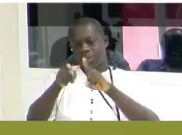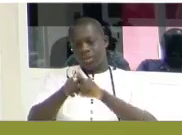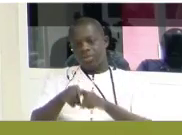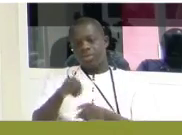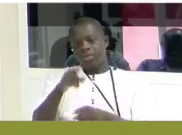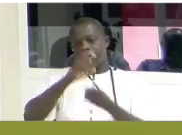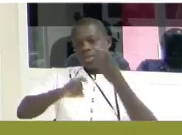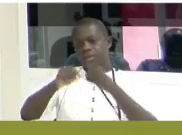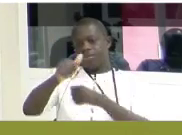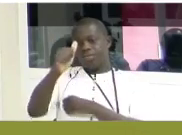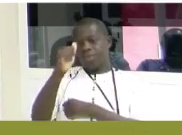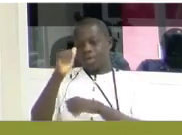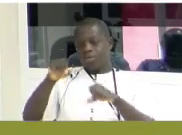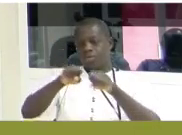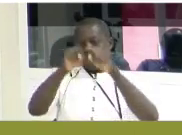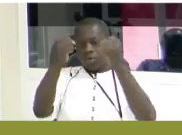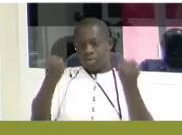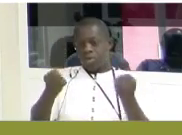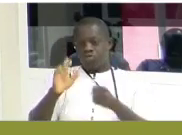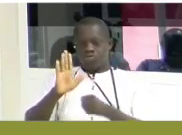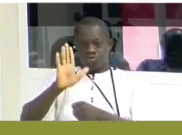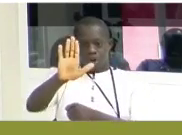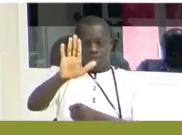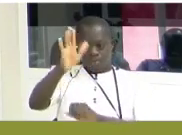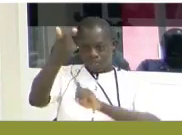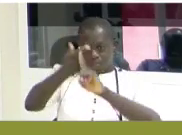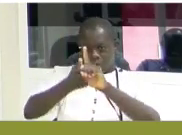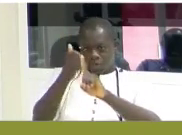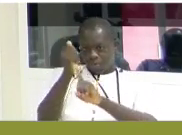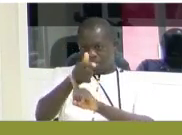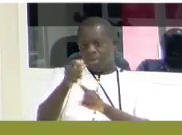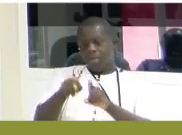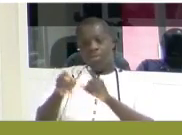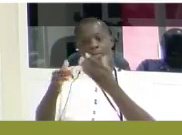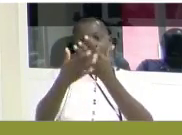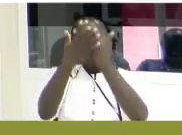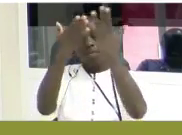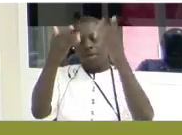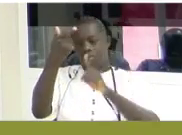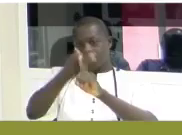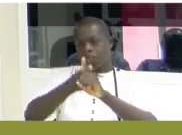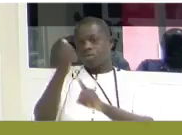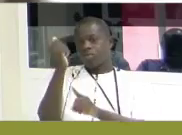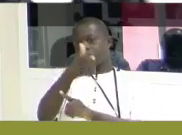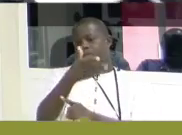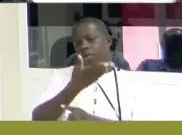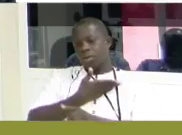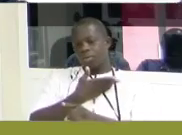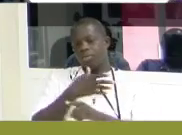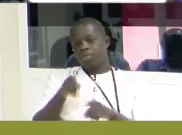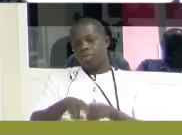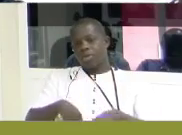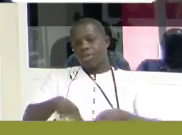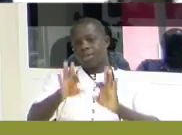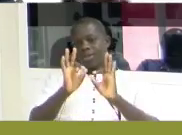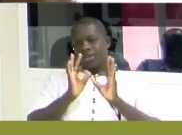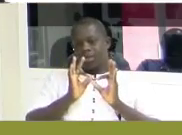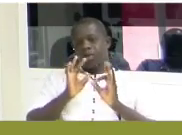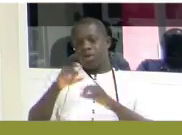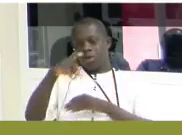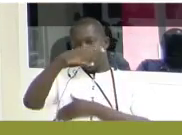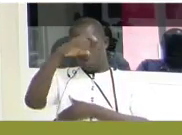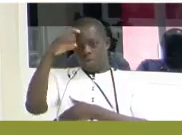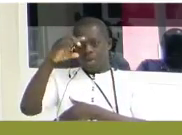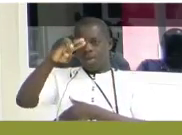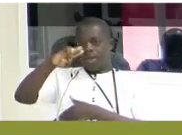Observer to tell them to stop that salary coming. But she was paid after several months, until she picked up that job at MRC and told